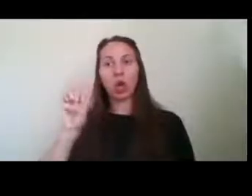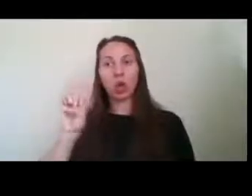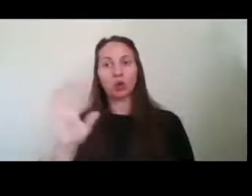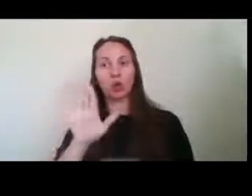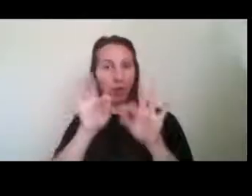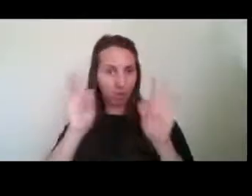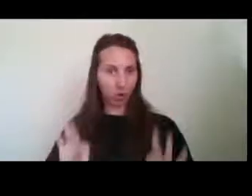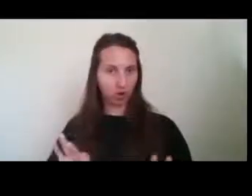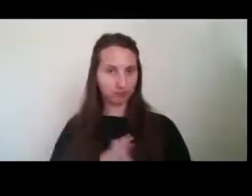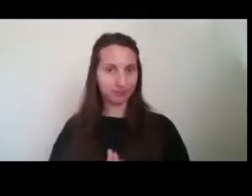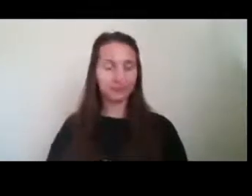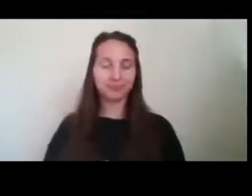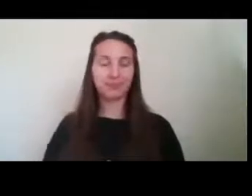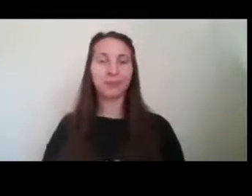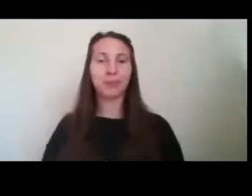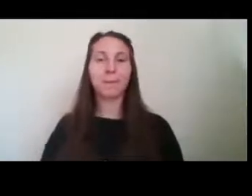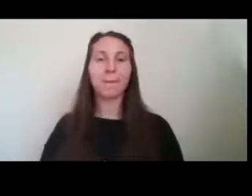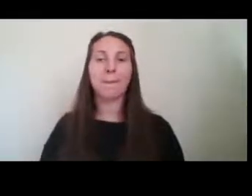please.